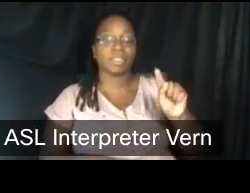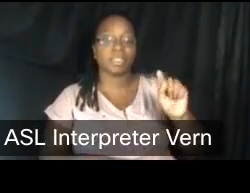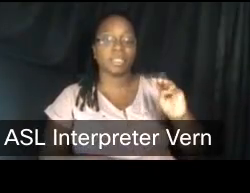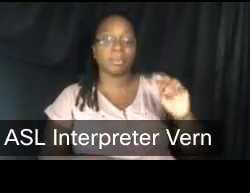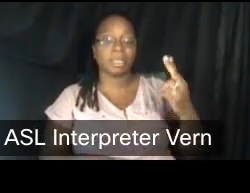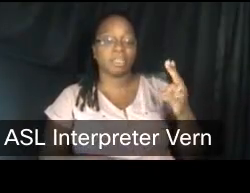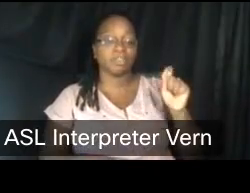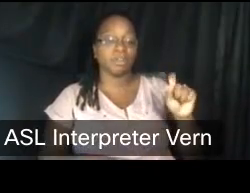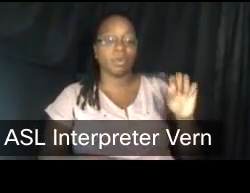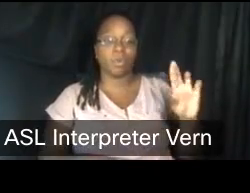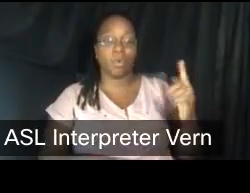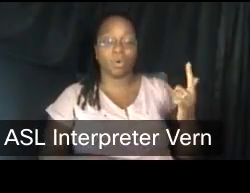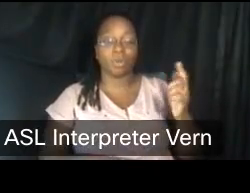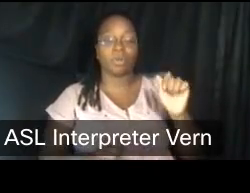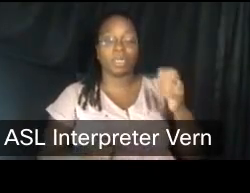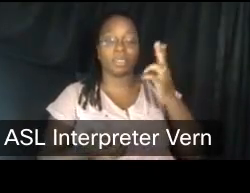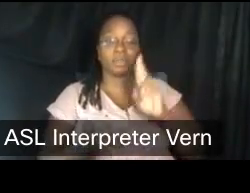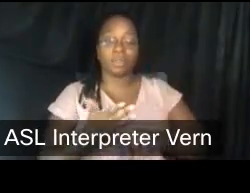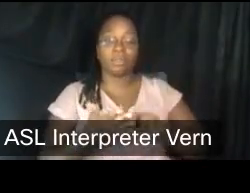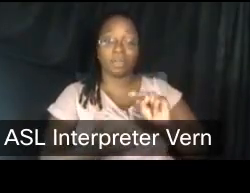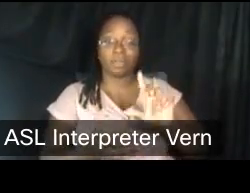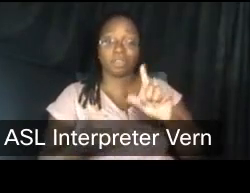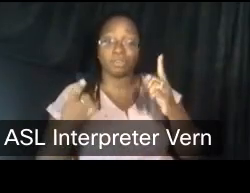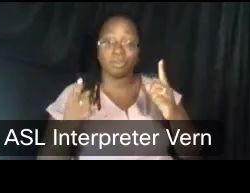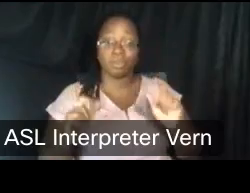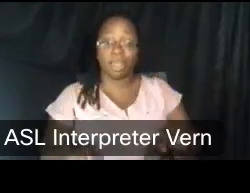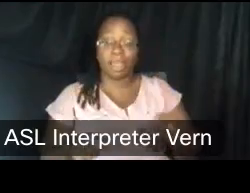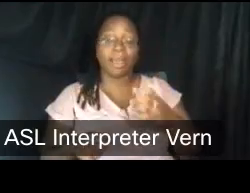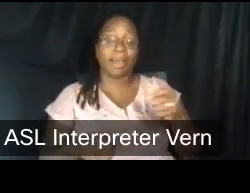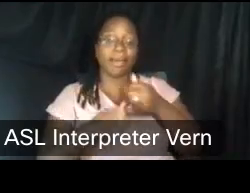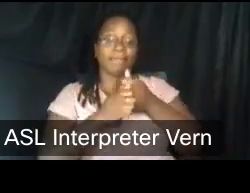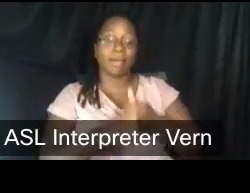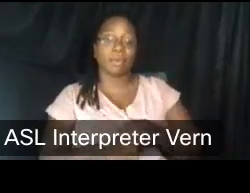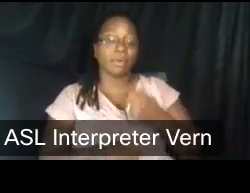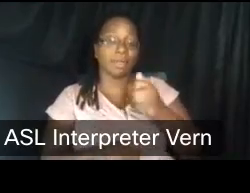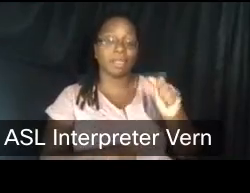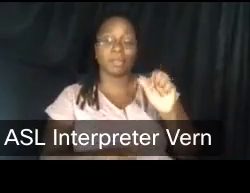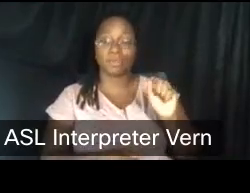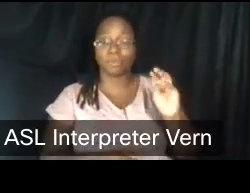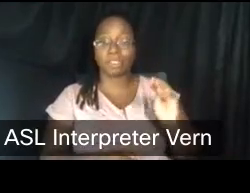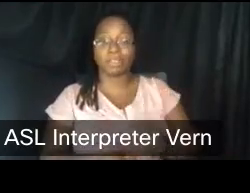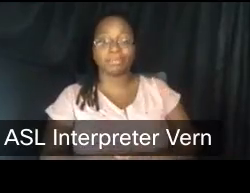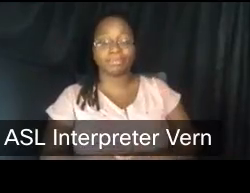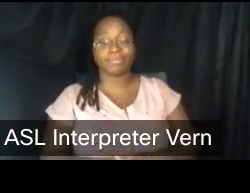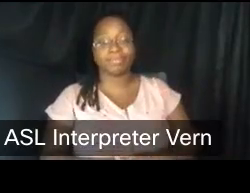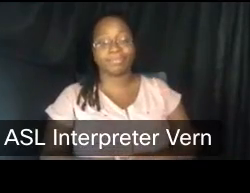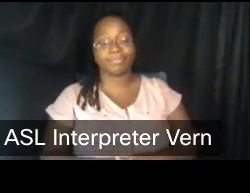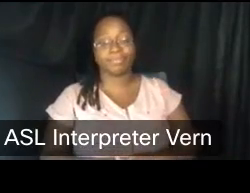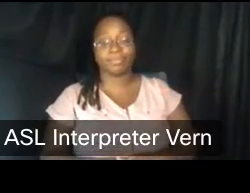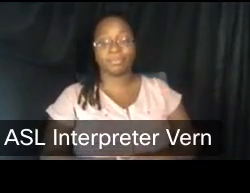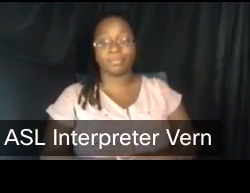ncdvtmh.org, sign up for our newsletter, and follow us on any of our social media handles here.